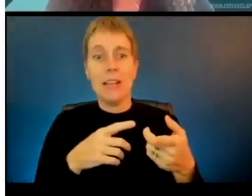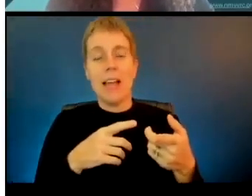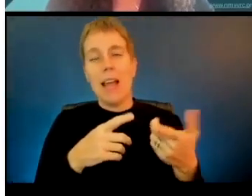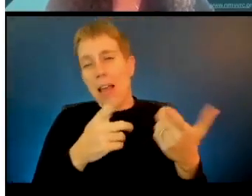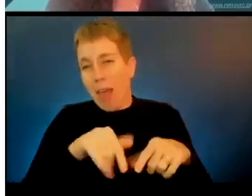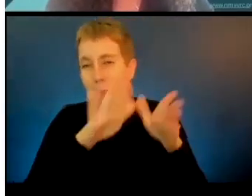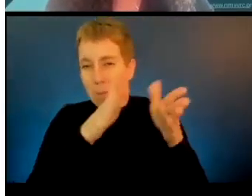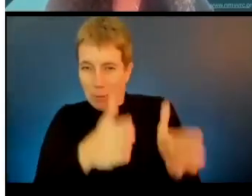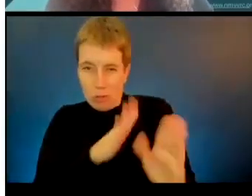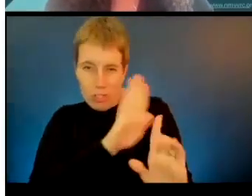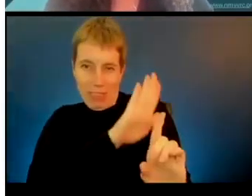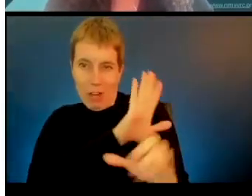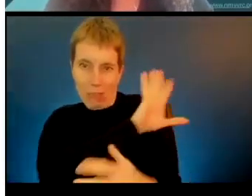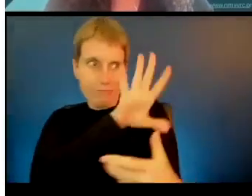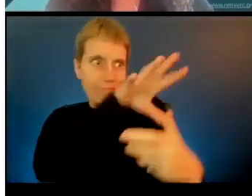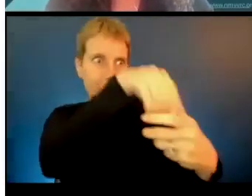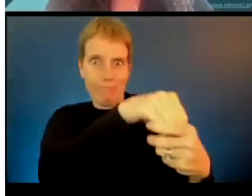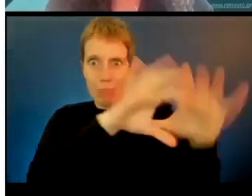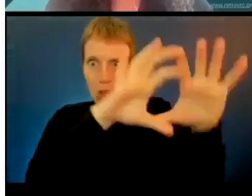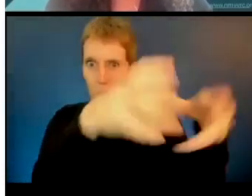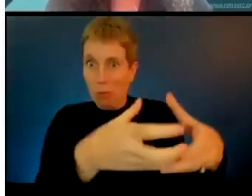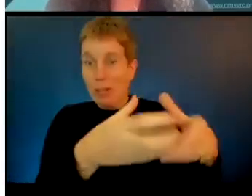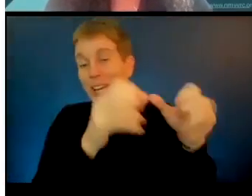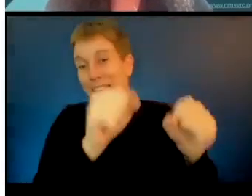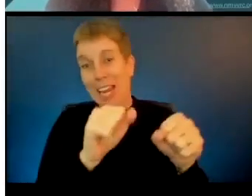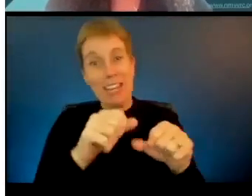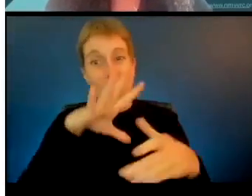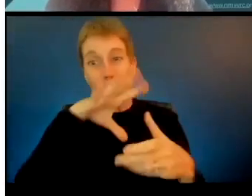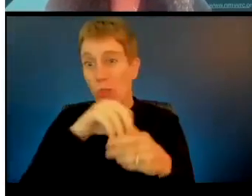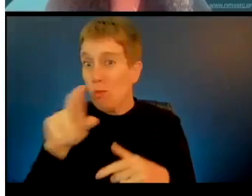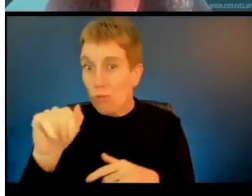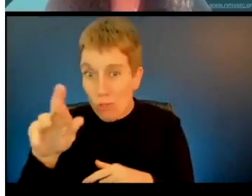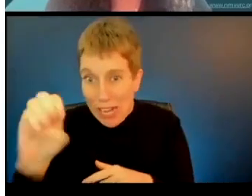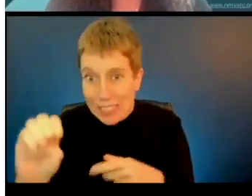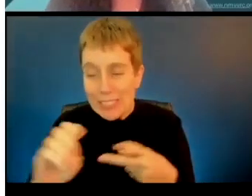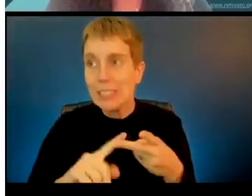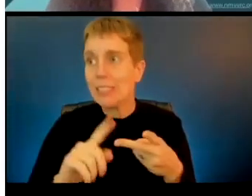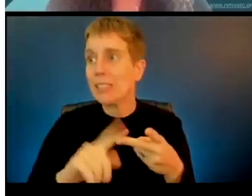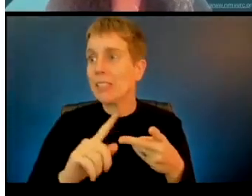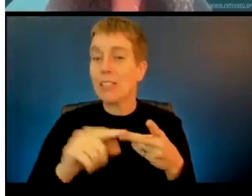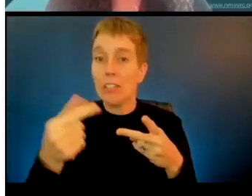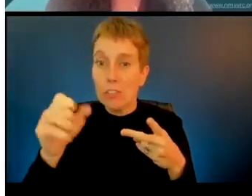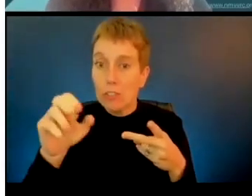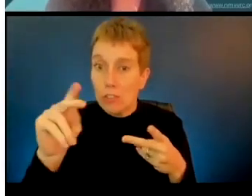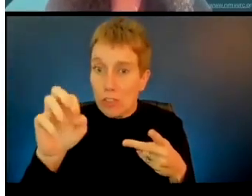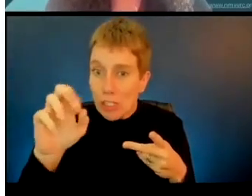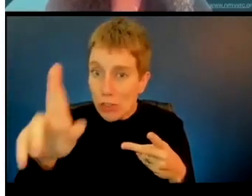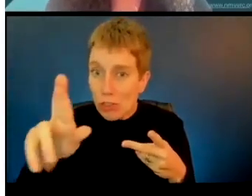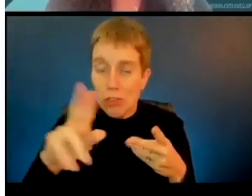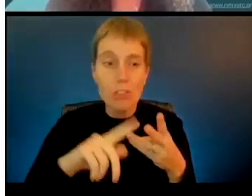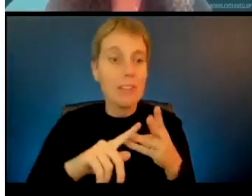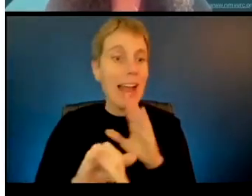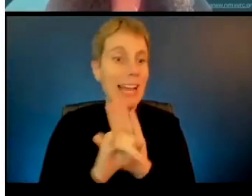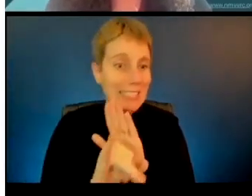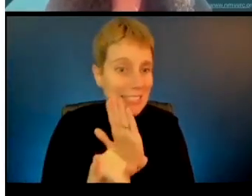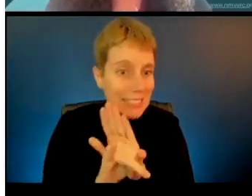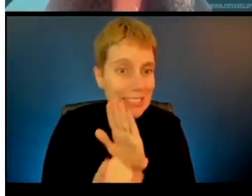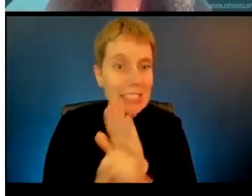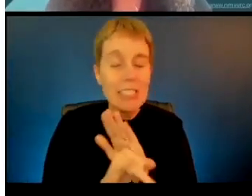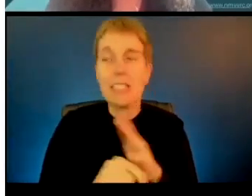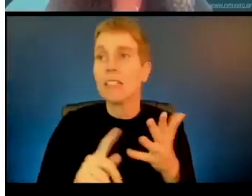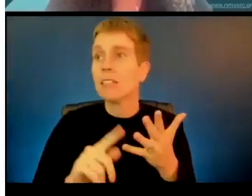ethnicity, gender identity, sexual orientation, religion, national